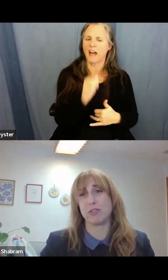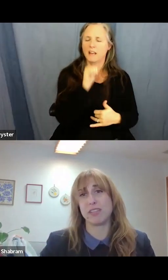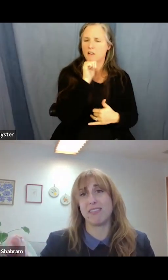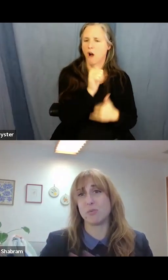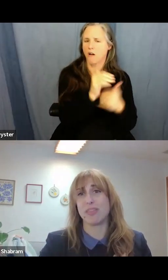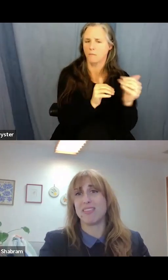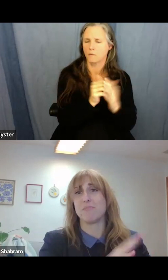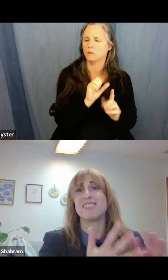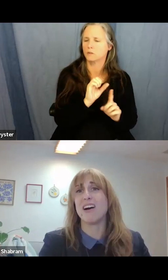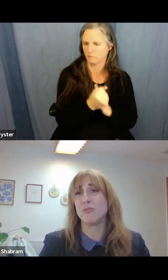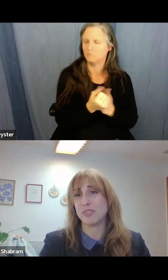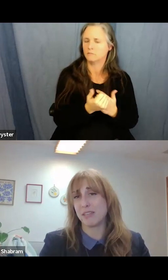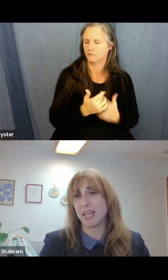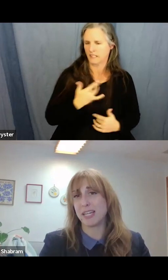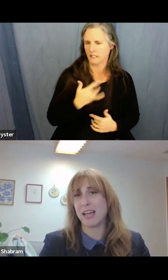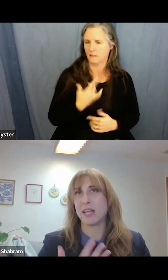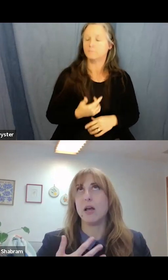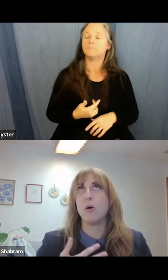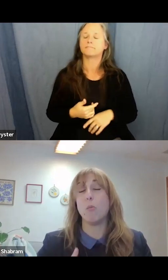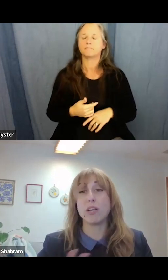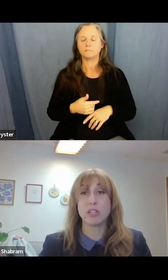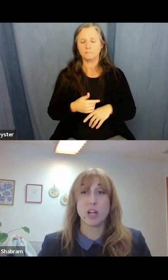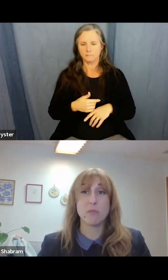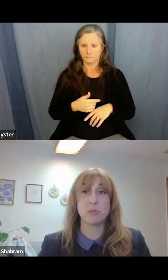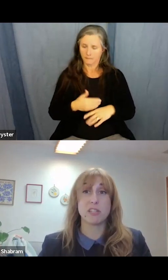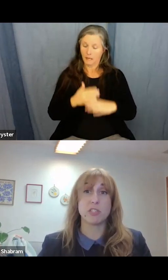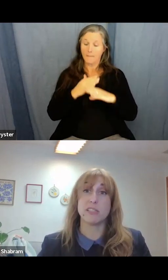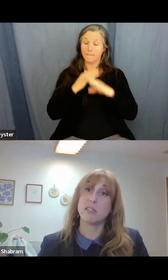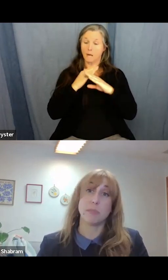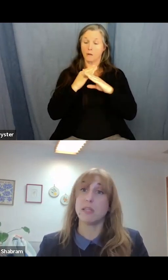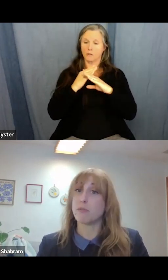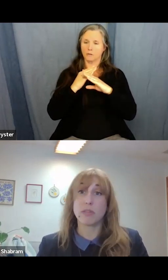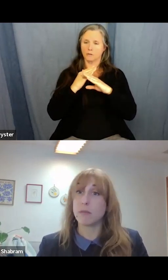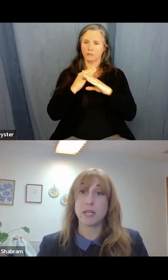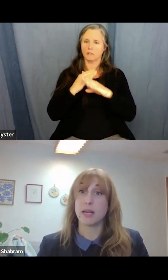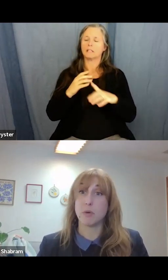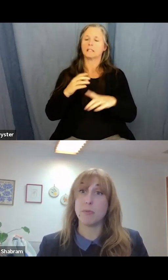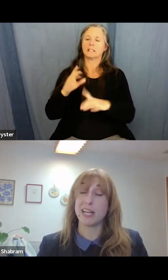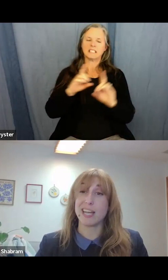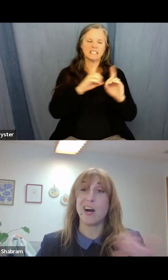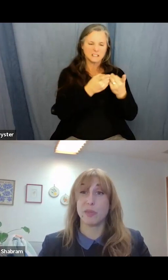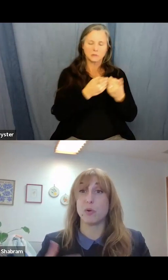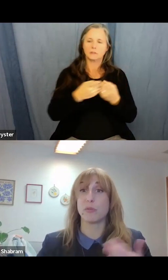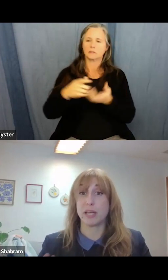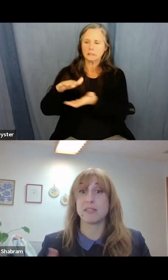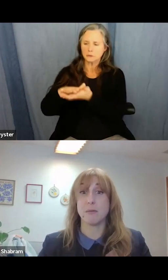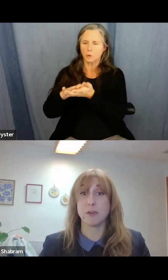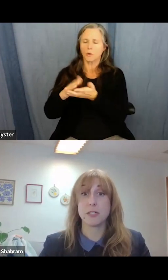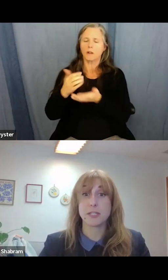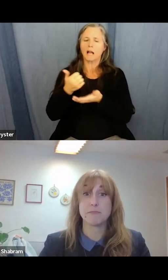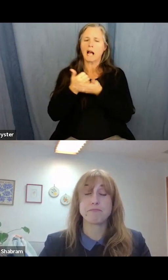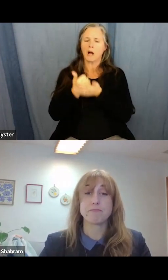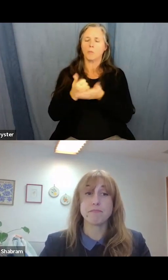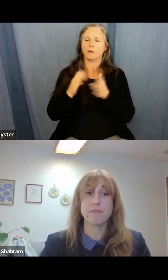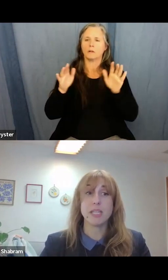the culture of silence within themselves even. And that one of our jobs potentially is to be there for them in that moment and to help them work through that